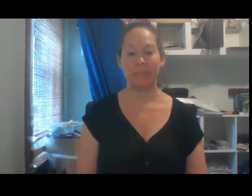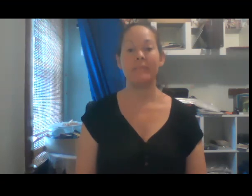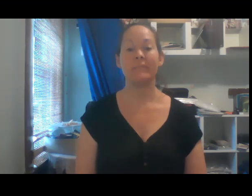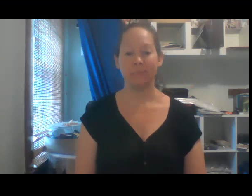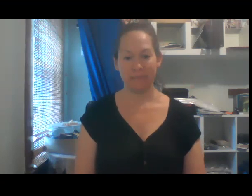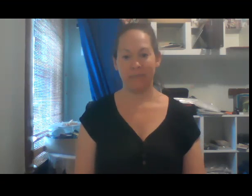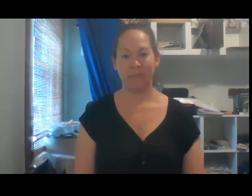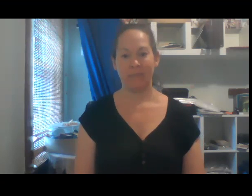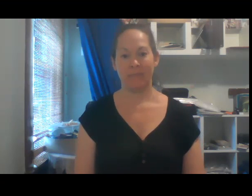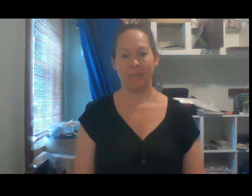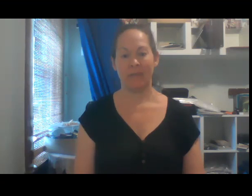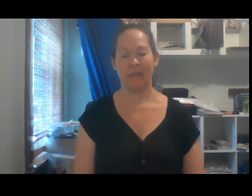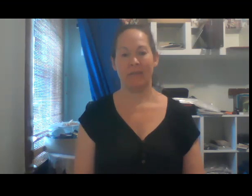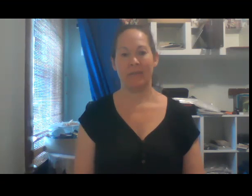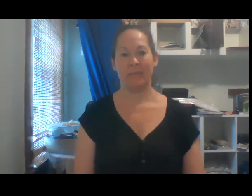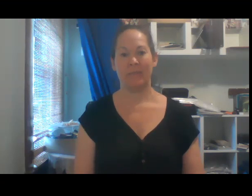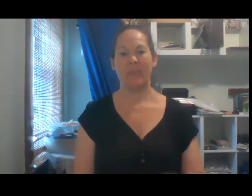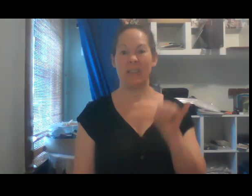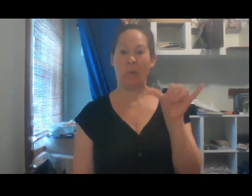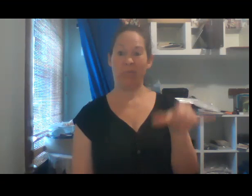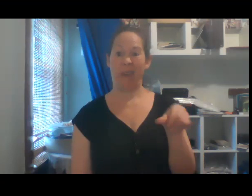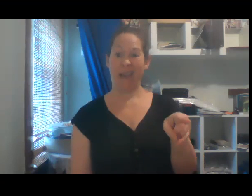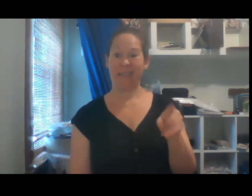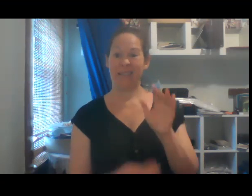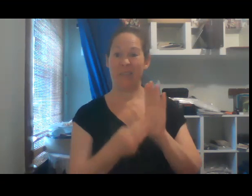So I have built my model.